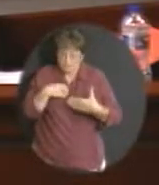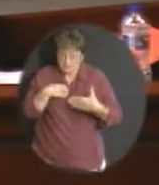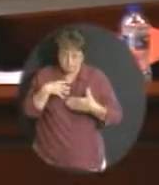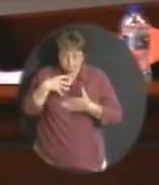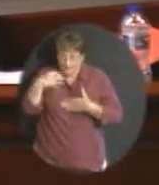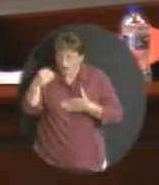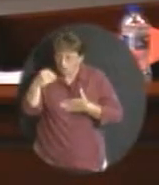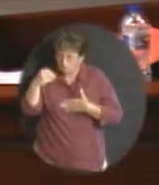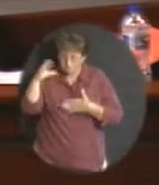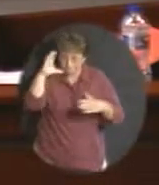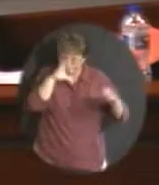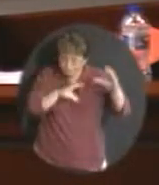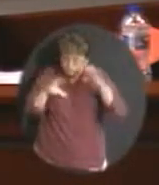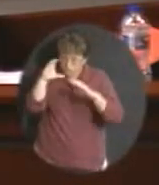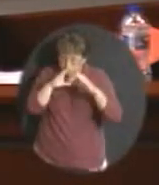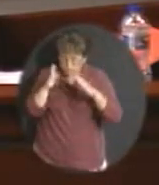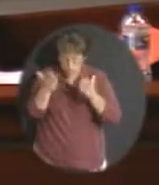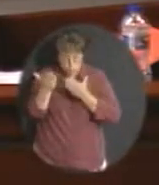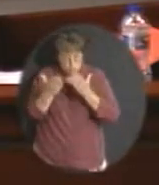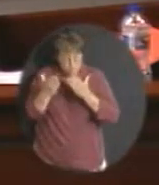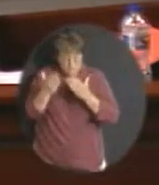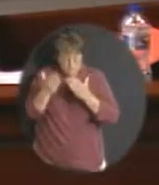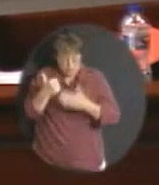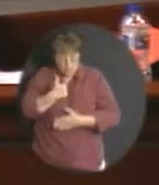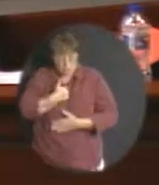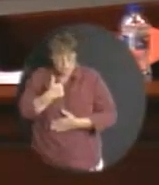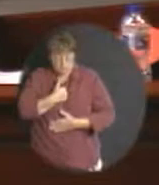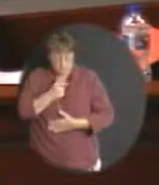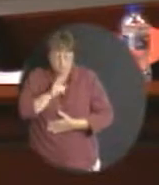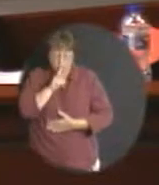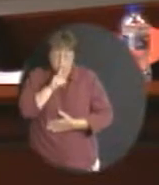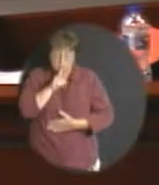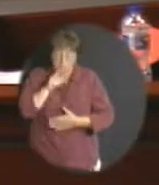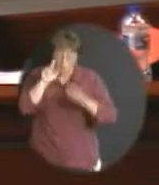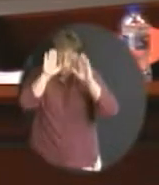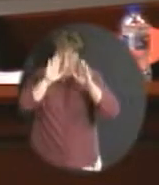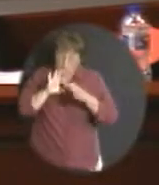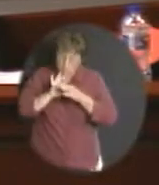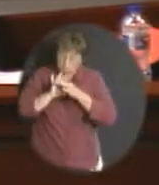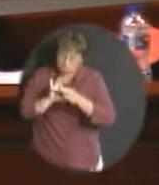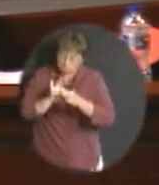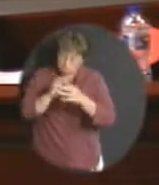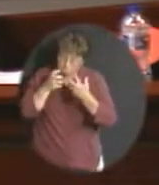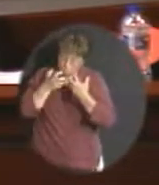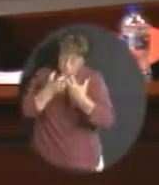secure those services entirely on our own. So it's a wonderful partnership we have with OMC.